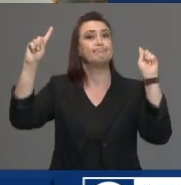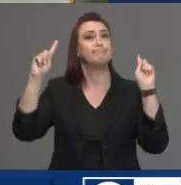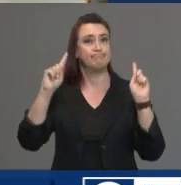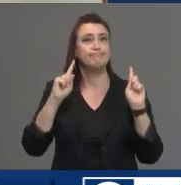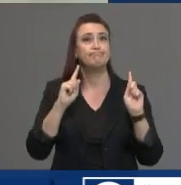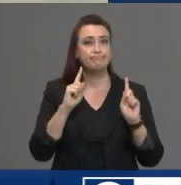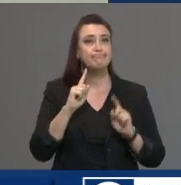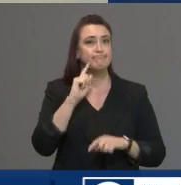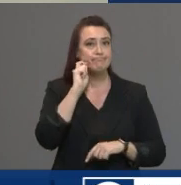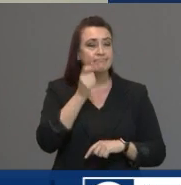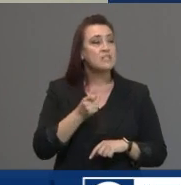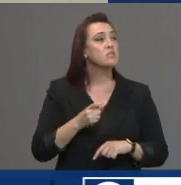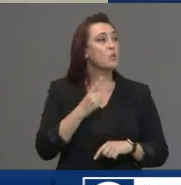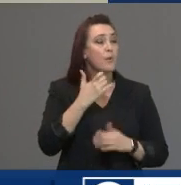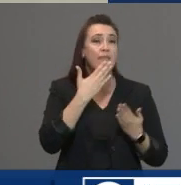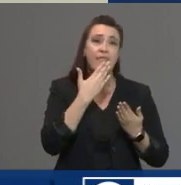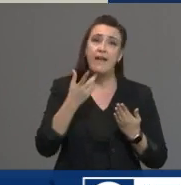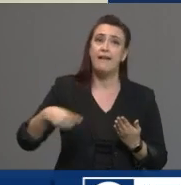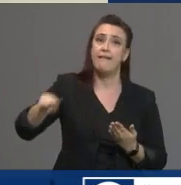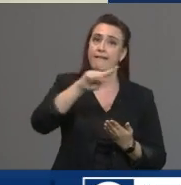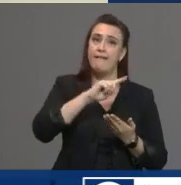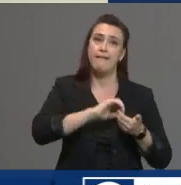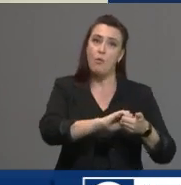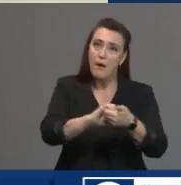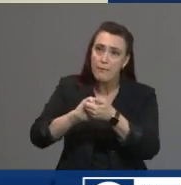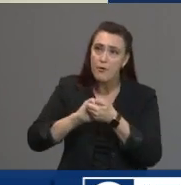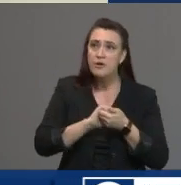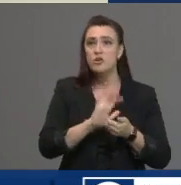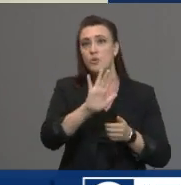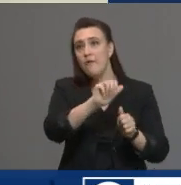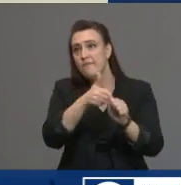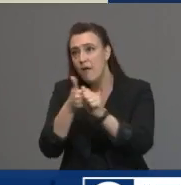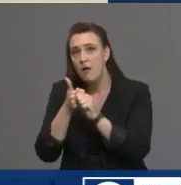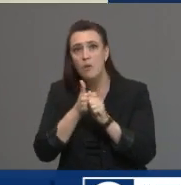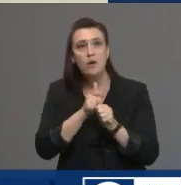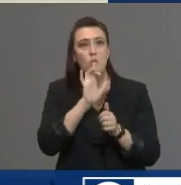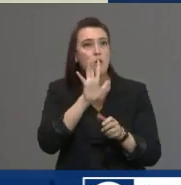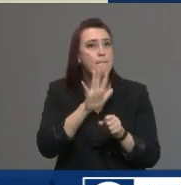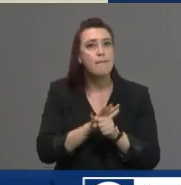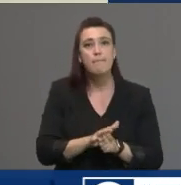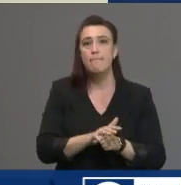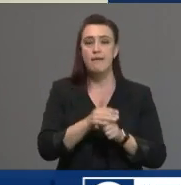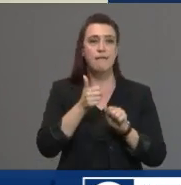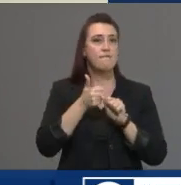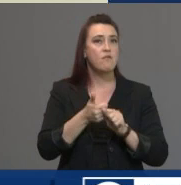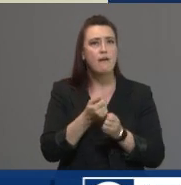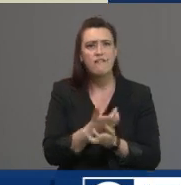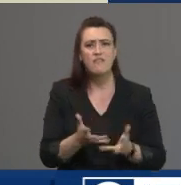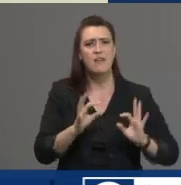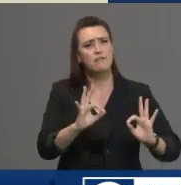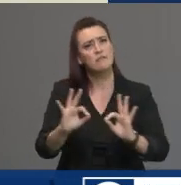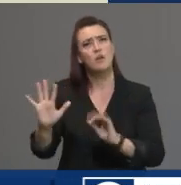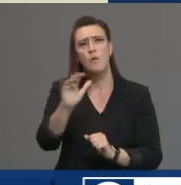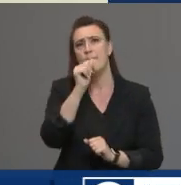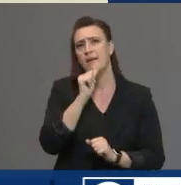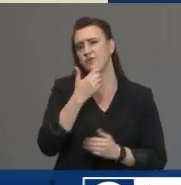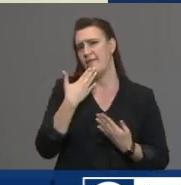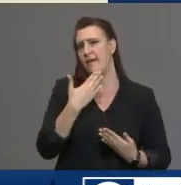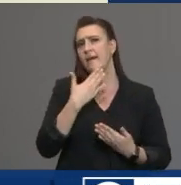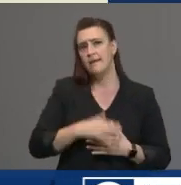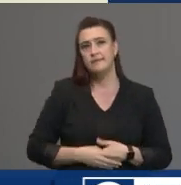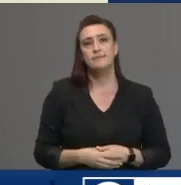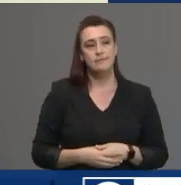sacrifice. I want to thank everyone for their cooperation, their commitment and dedication, along with their